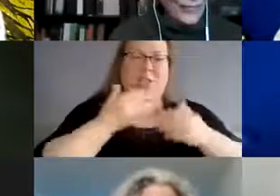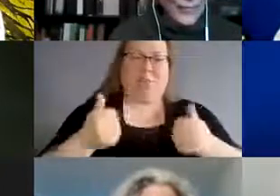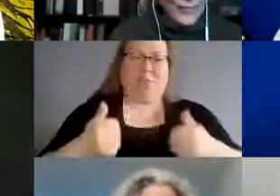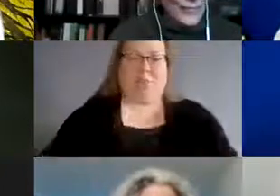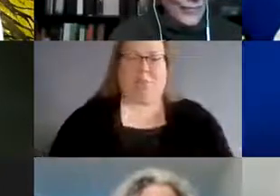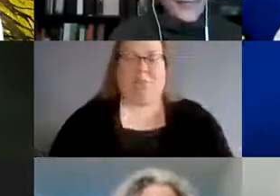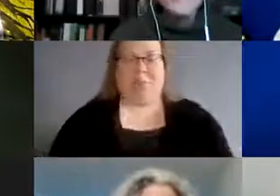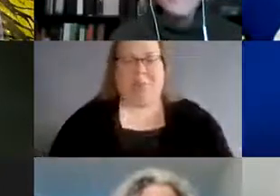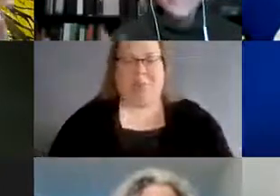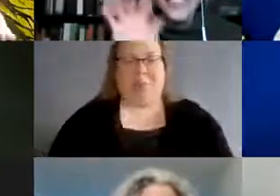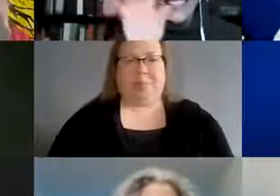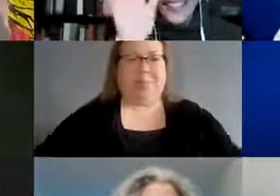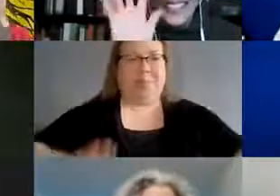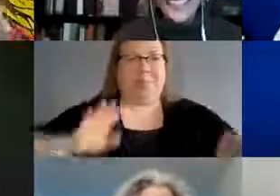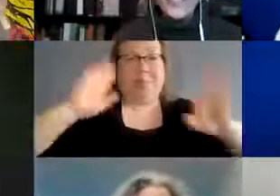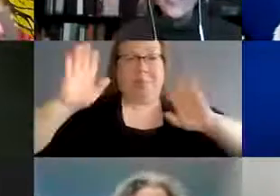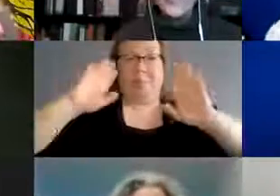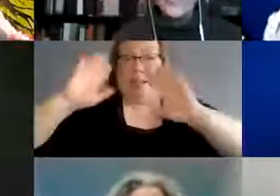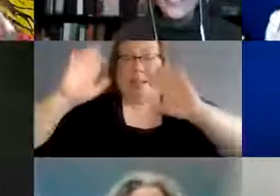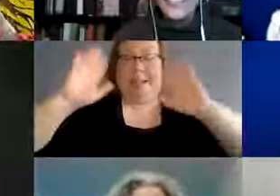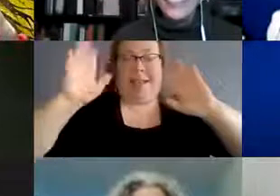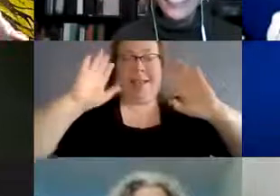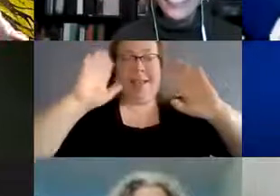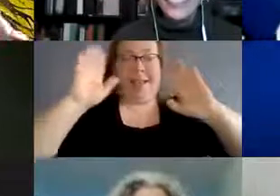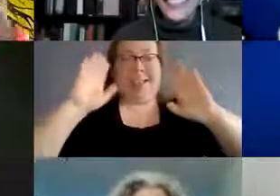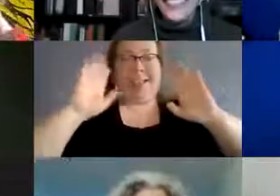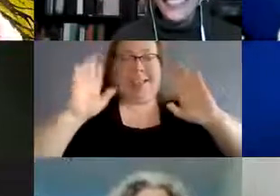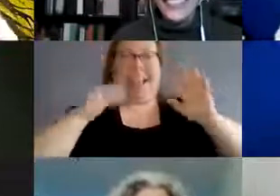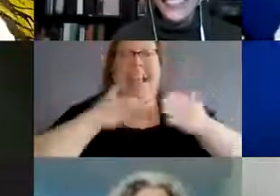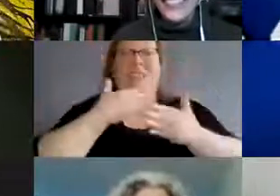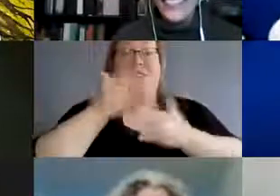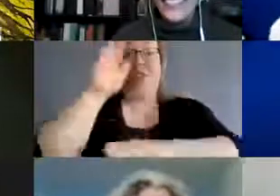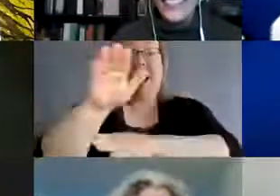Bye, everybody. Bye, everyone. Bye. Soon. Bye-bye.